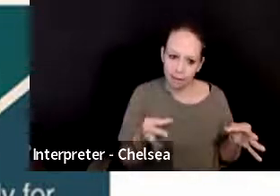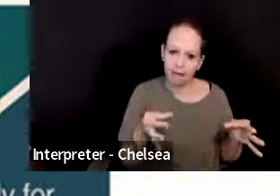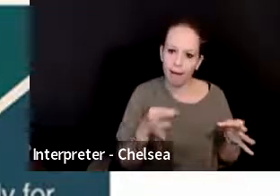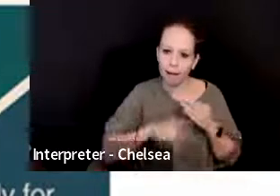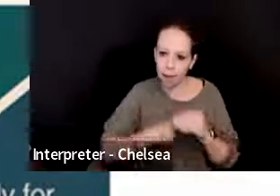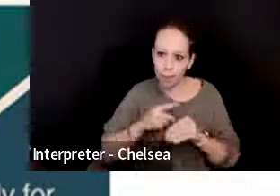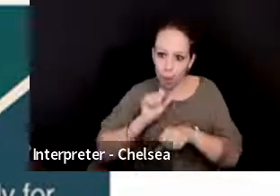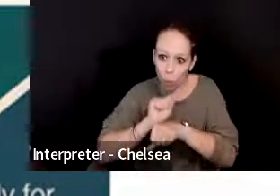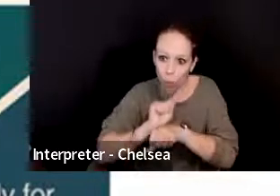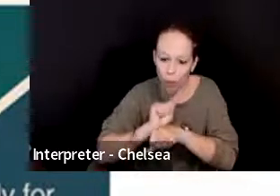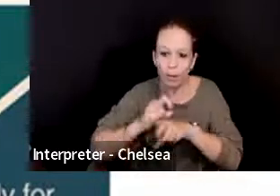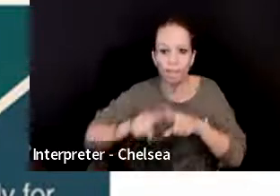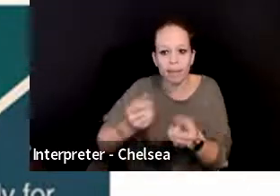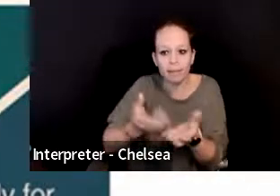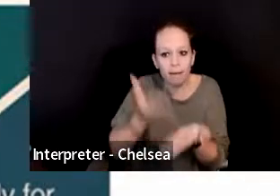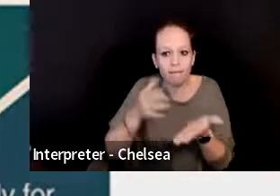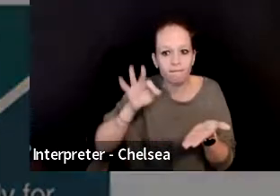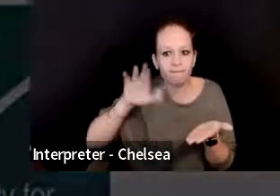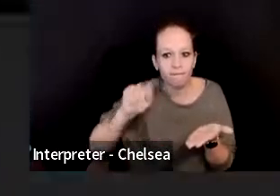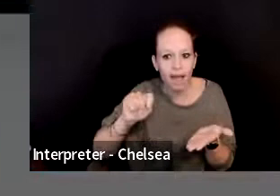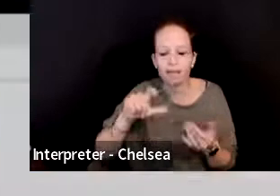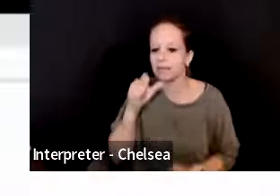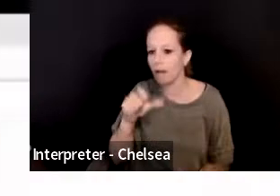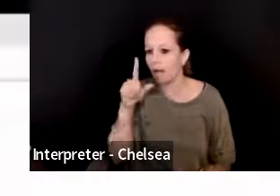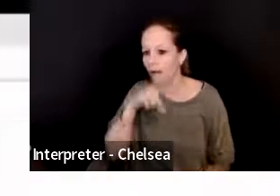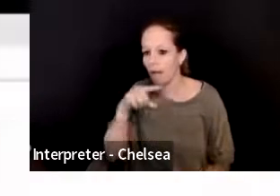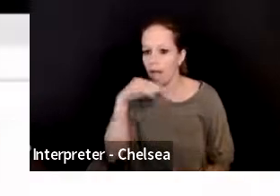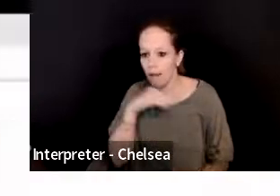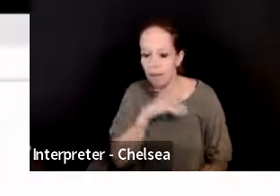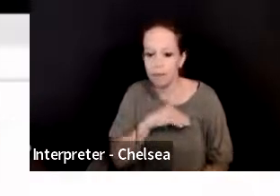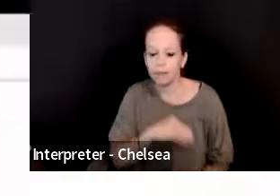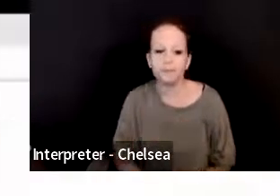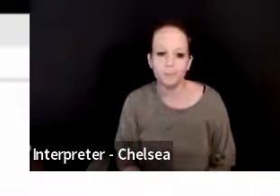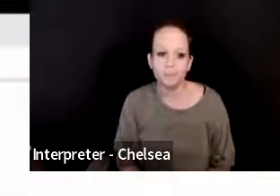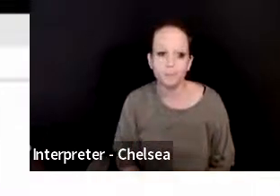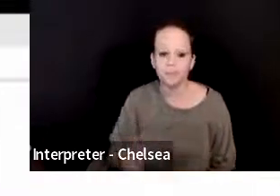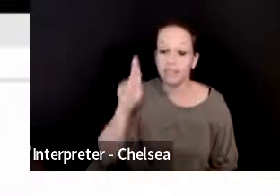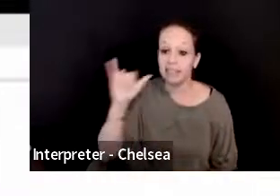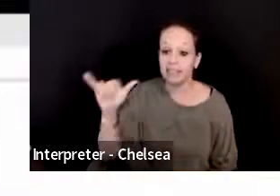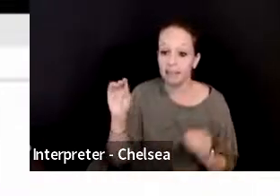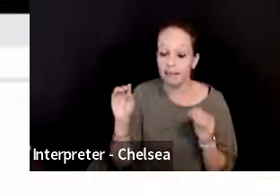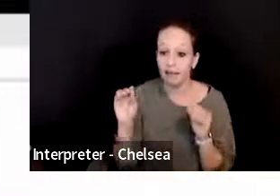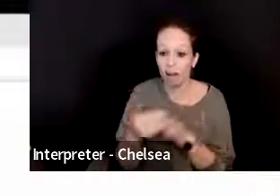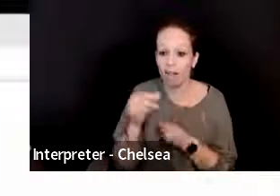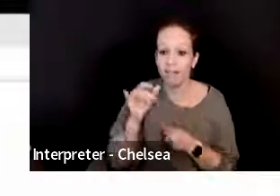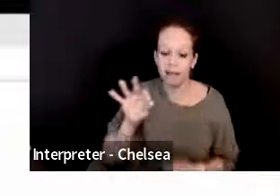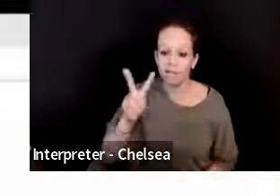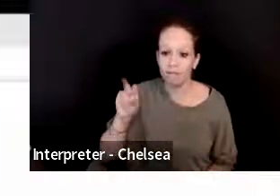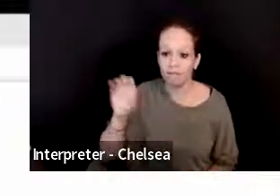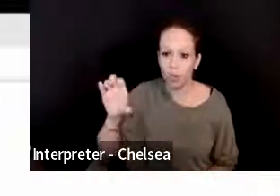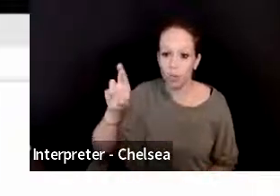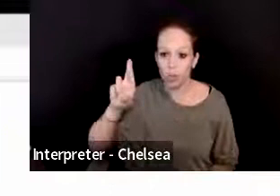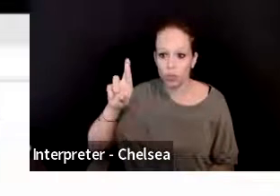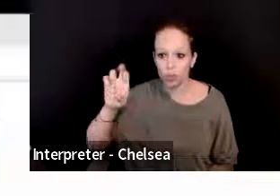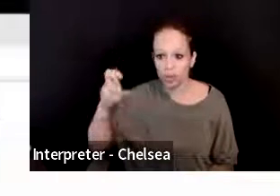on facts, not on misinformation. The Kentucky Office of Vocational Rehabilitation has